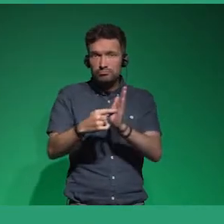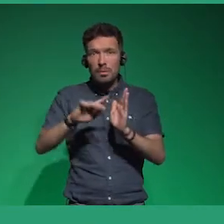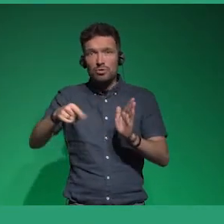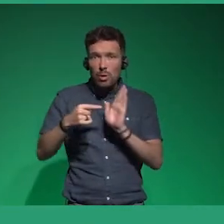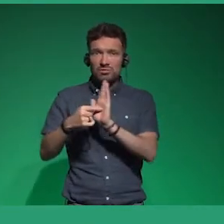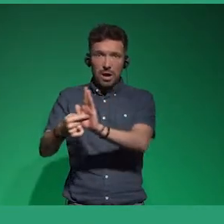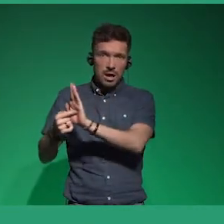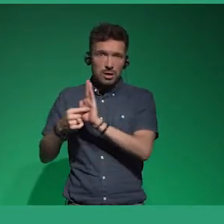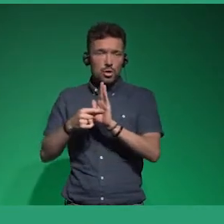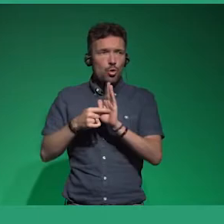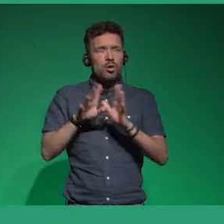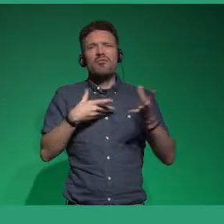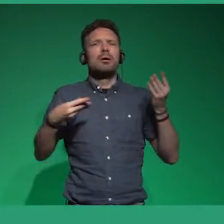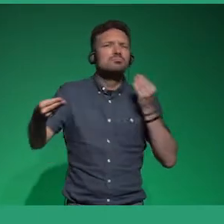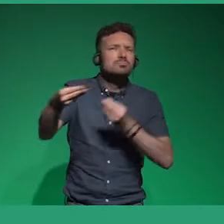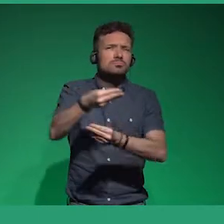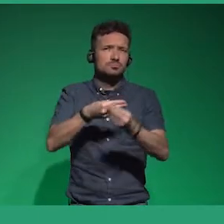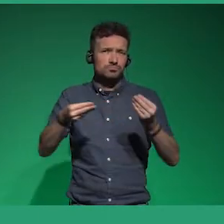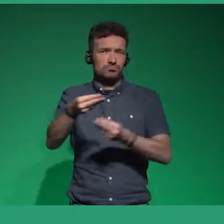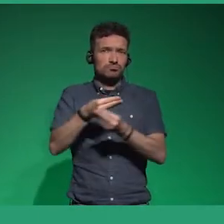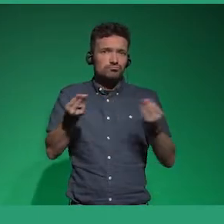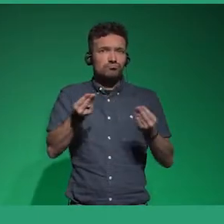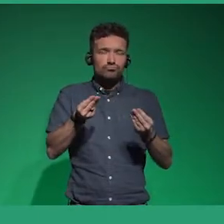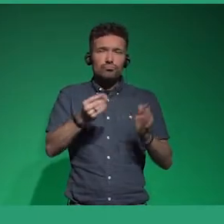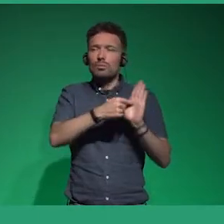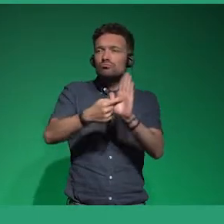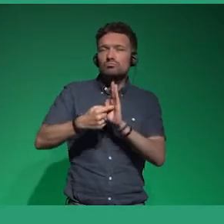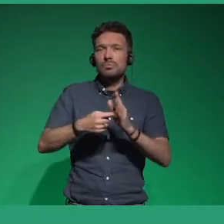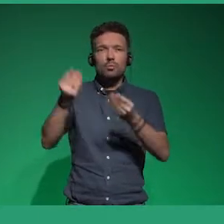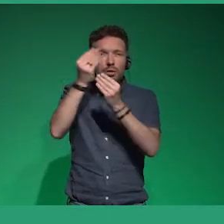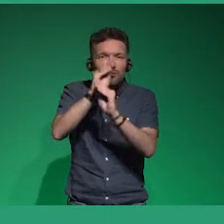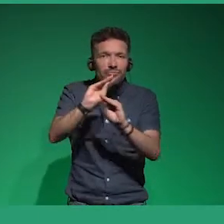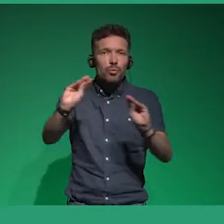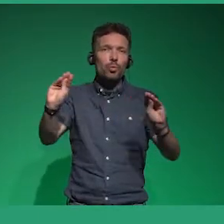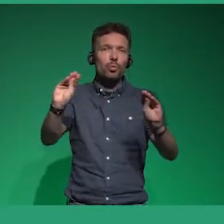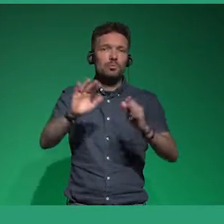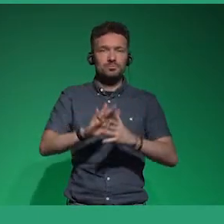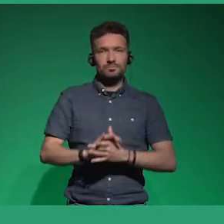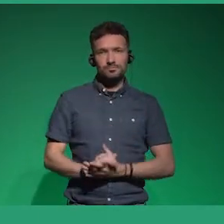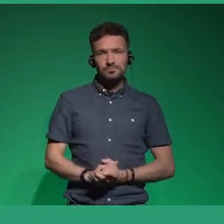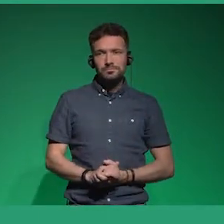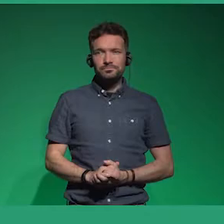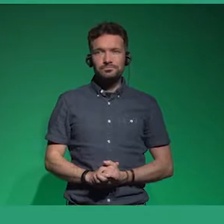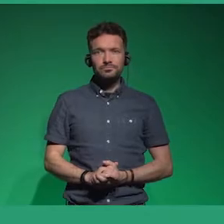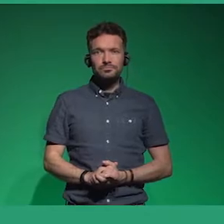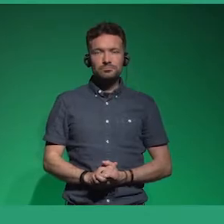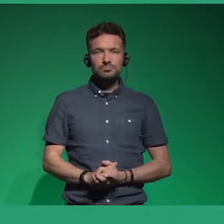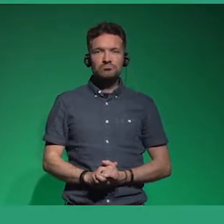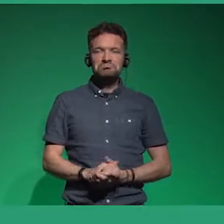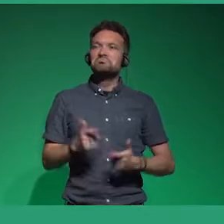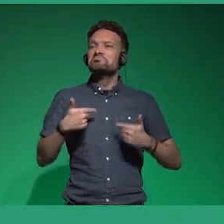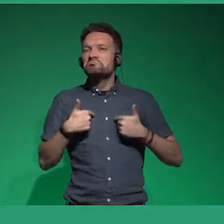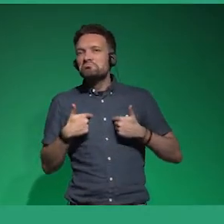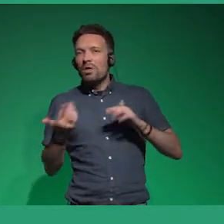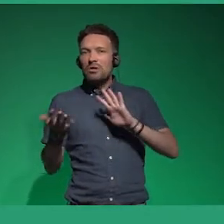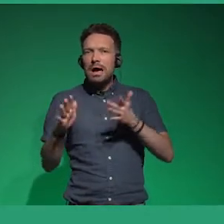do the residency minimum like 1 month so they can have a time to doing a research